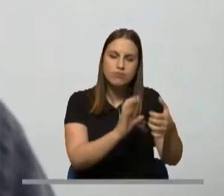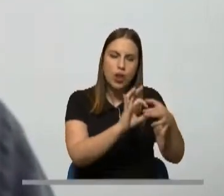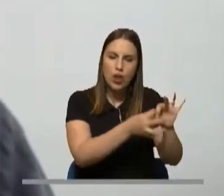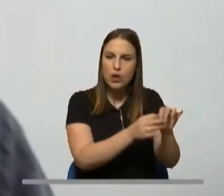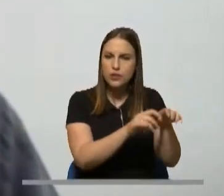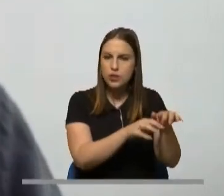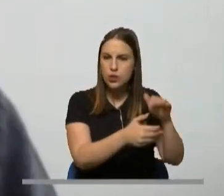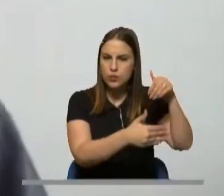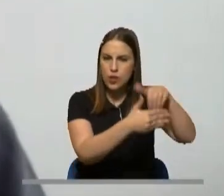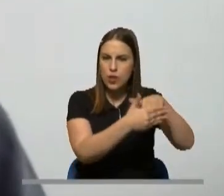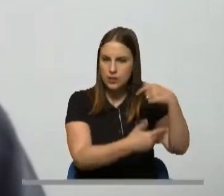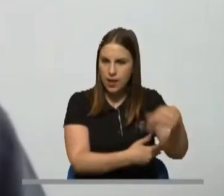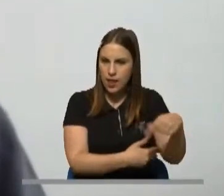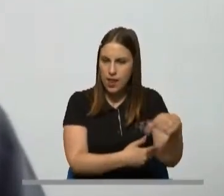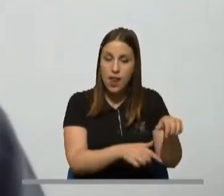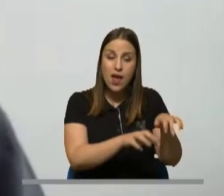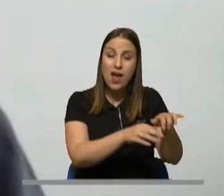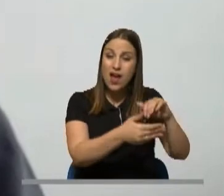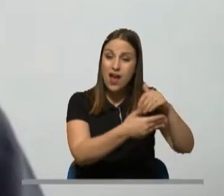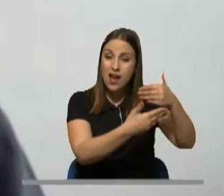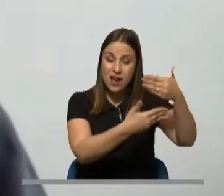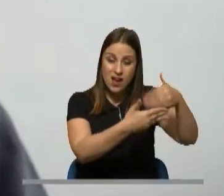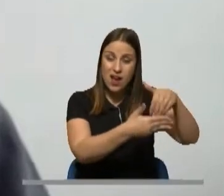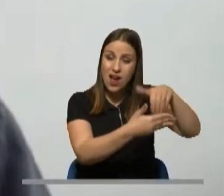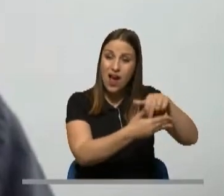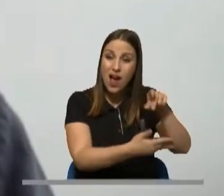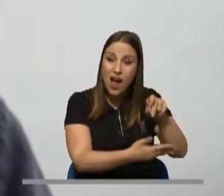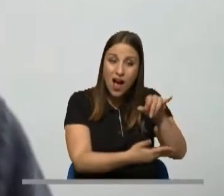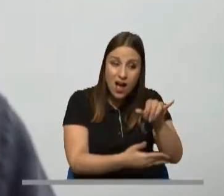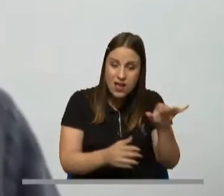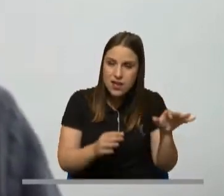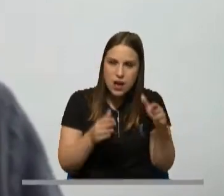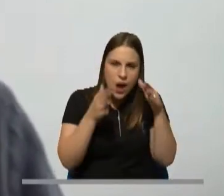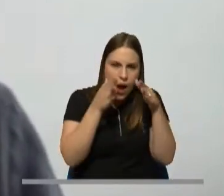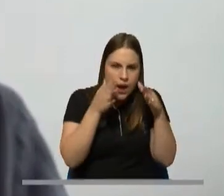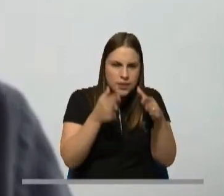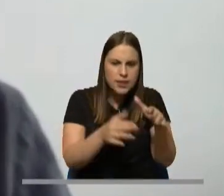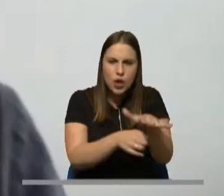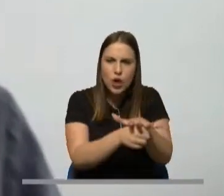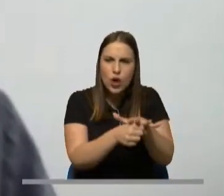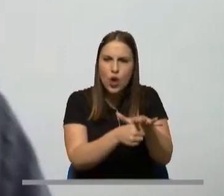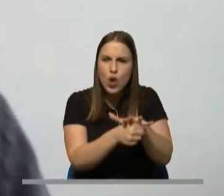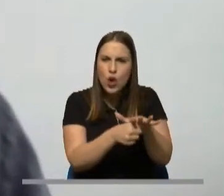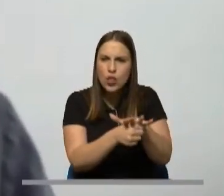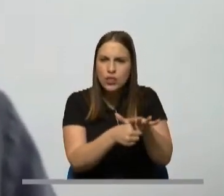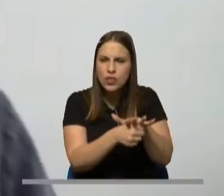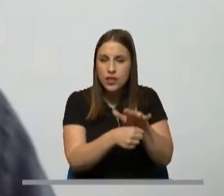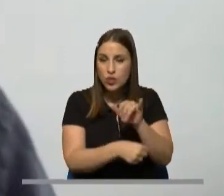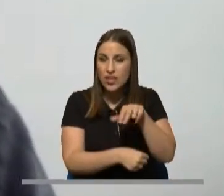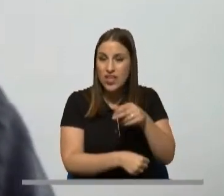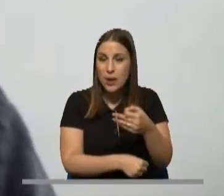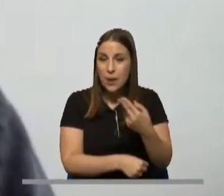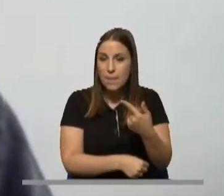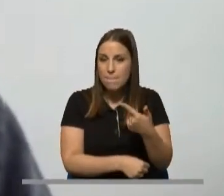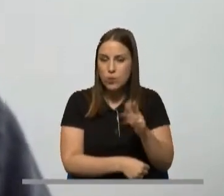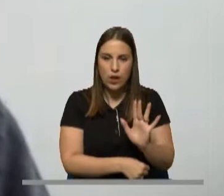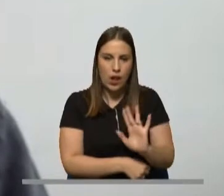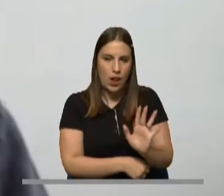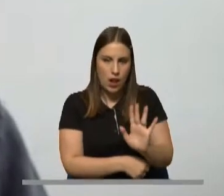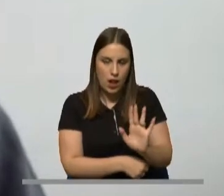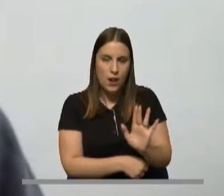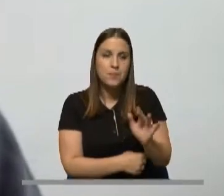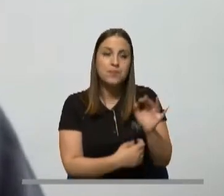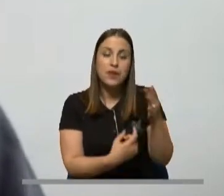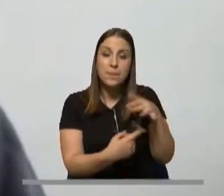computation. The computation of artificial intelligence does not focus on the context of the input, its